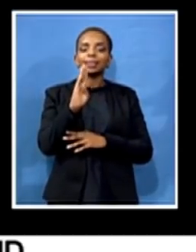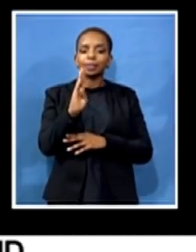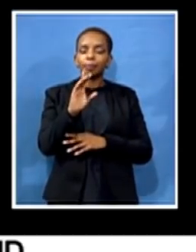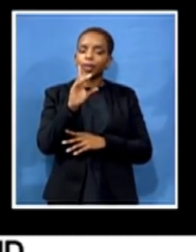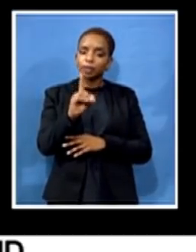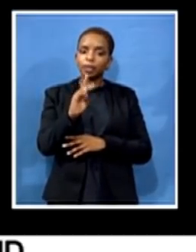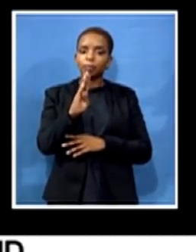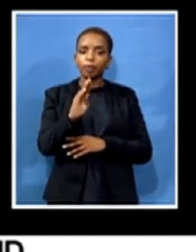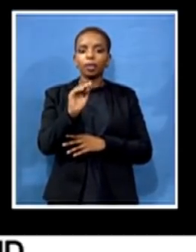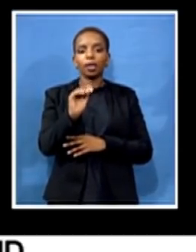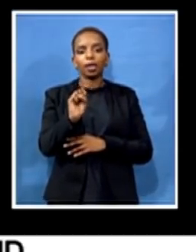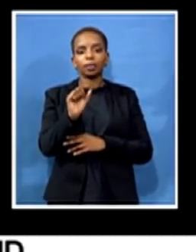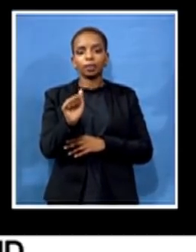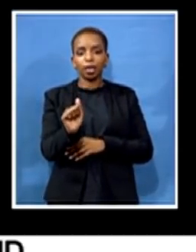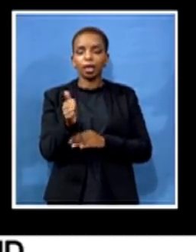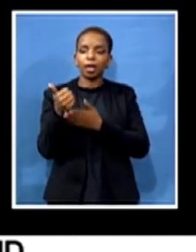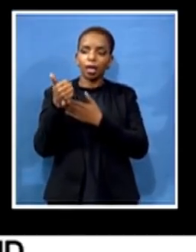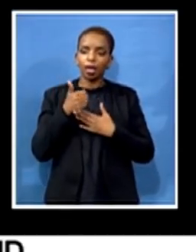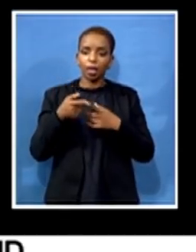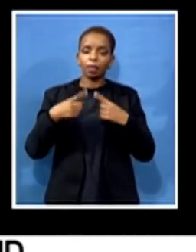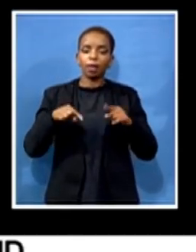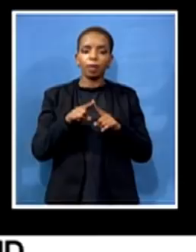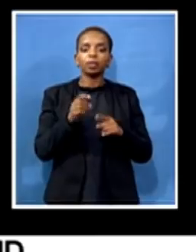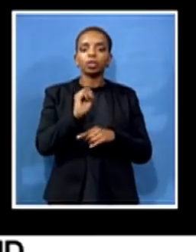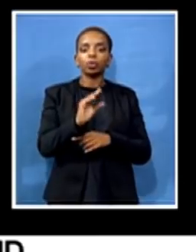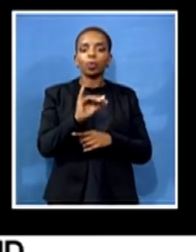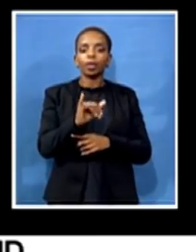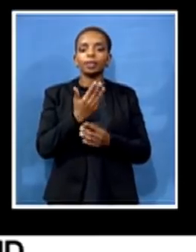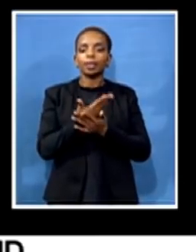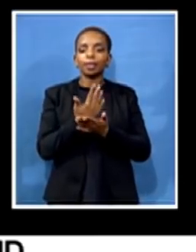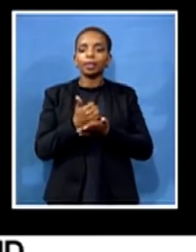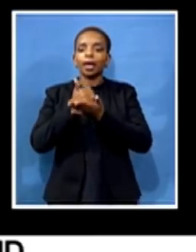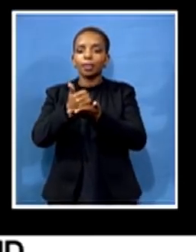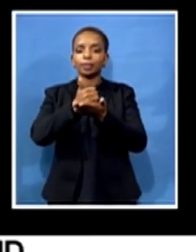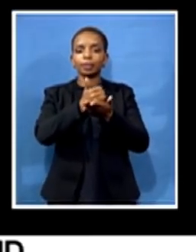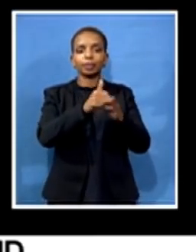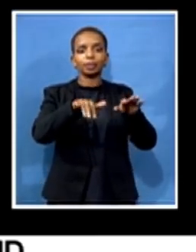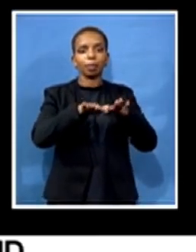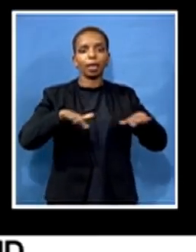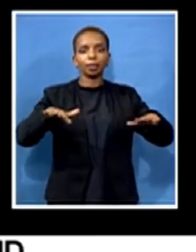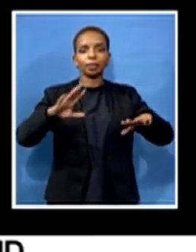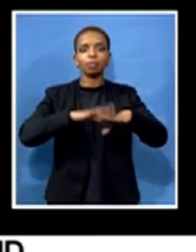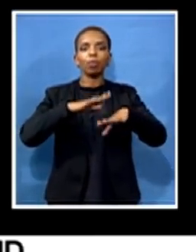sources. Also at the national level, the infrastructure,